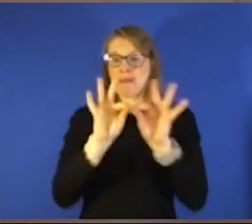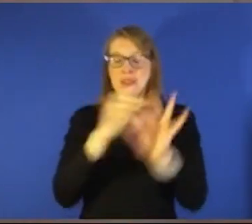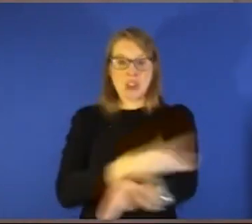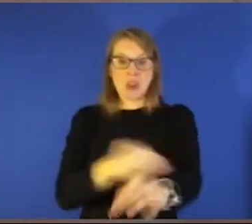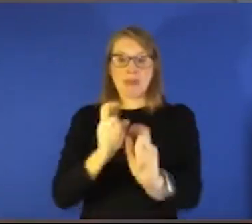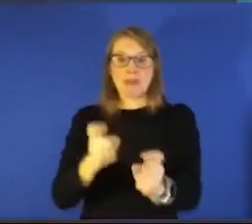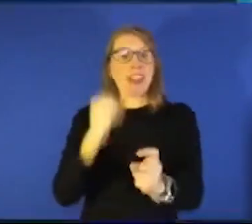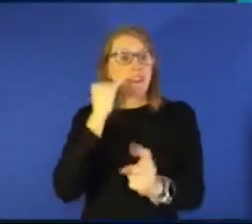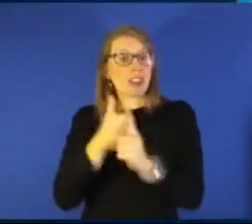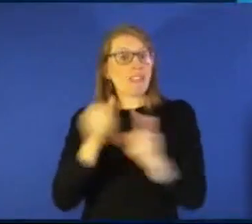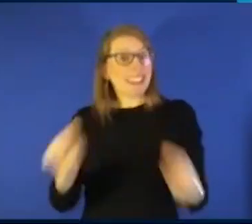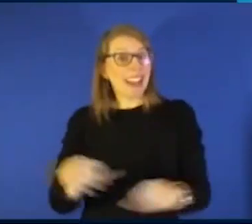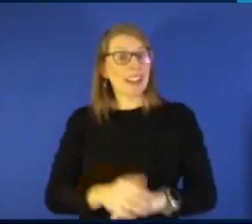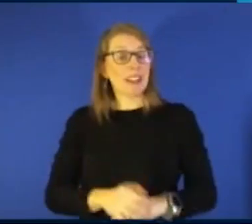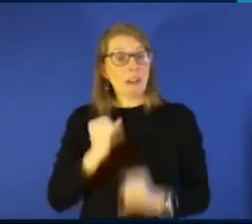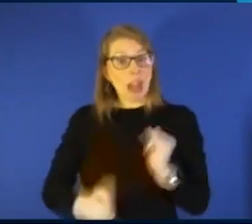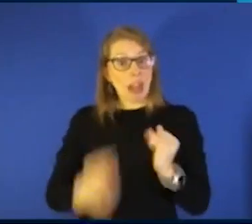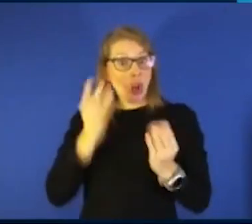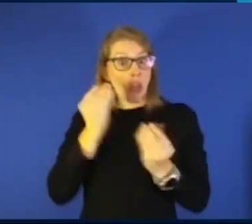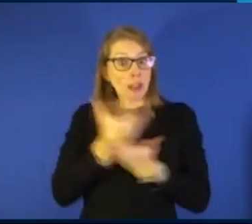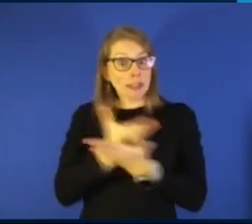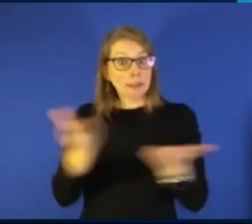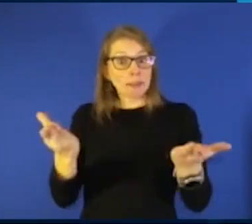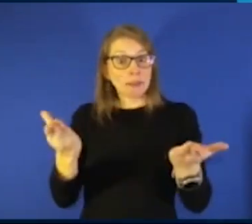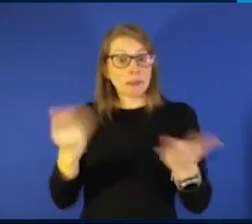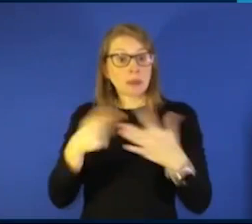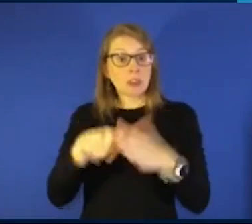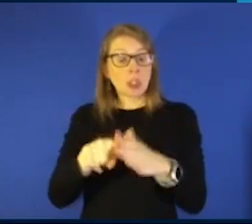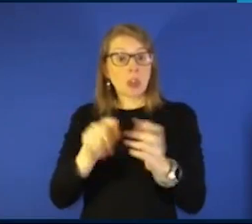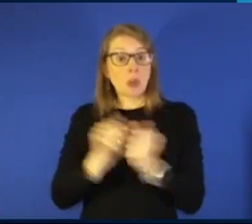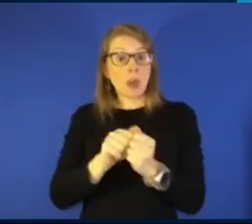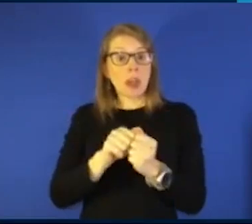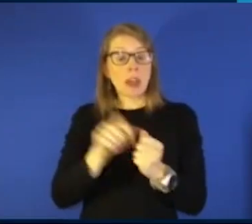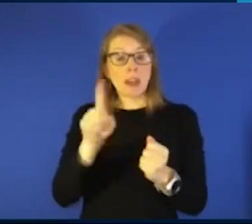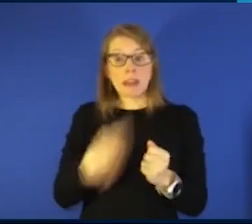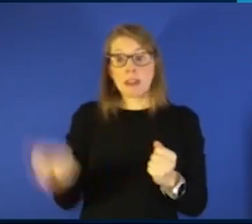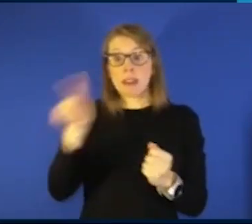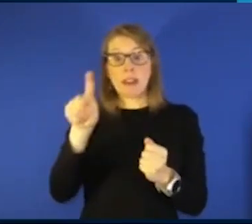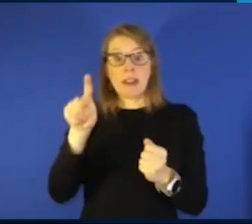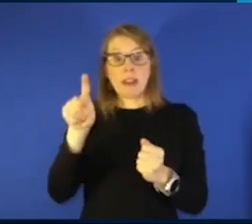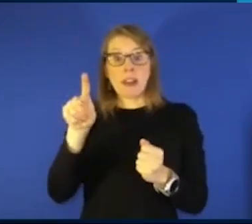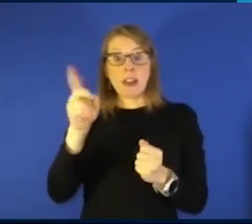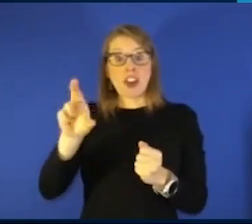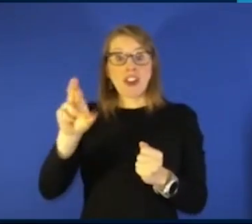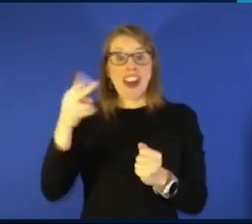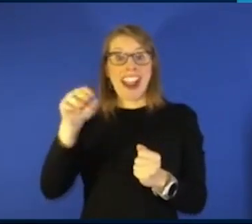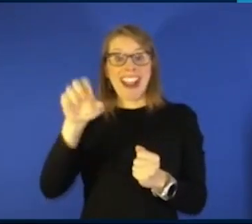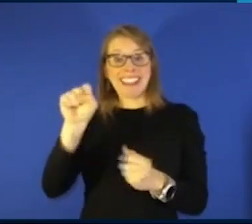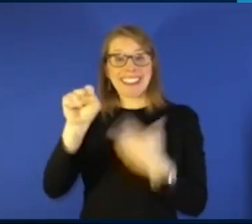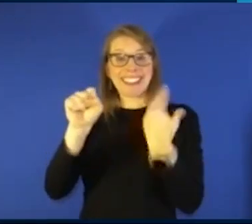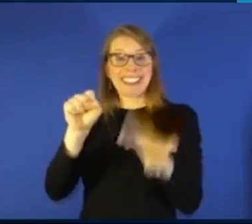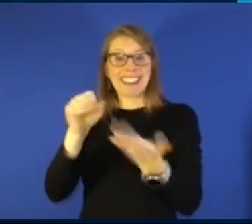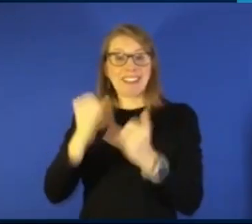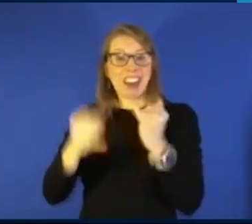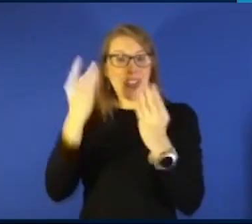to get our final thoughts. So let's start with a whip around of our final thoughts today. Dr. Hayes, final